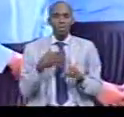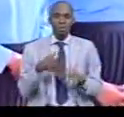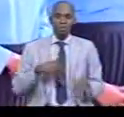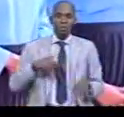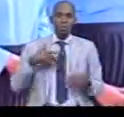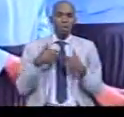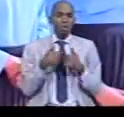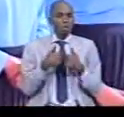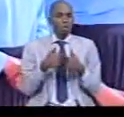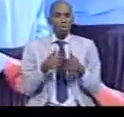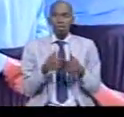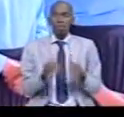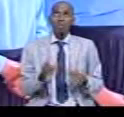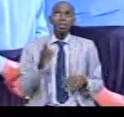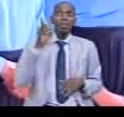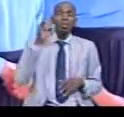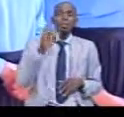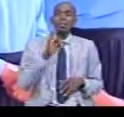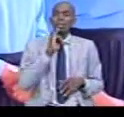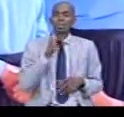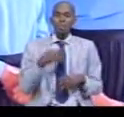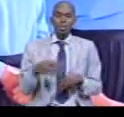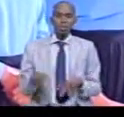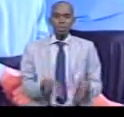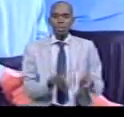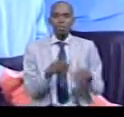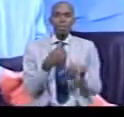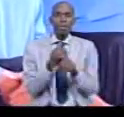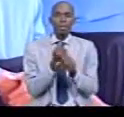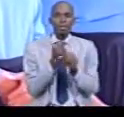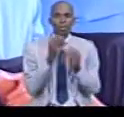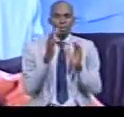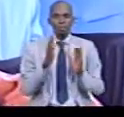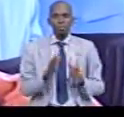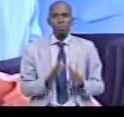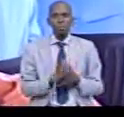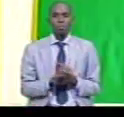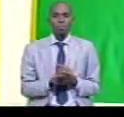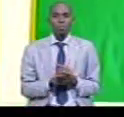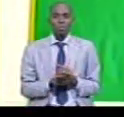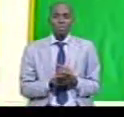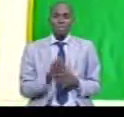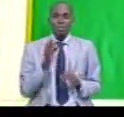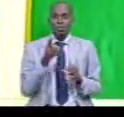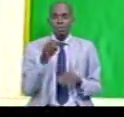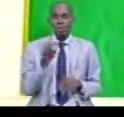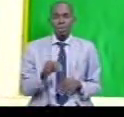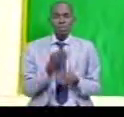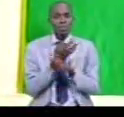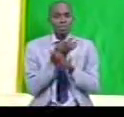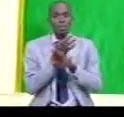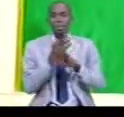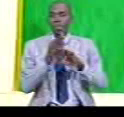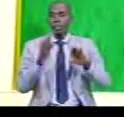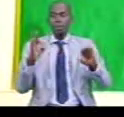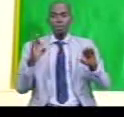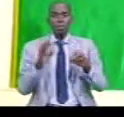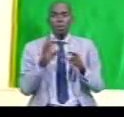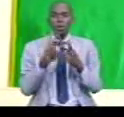feel lost, He's a way maker. If you need